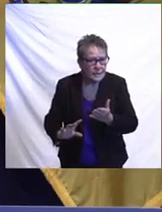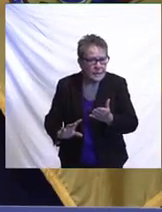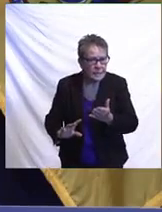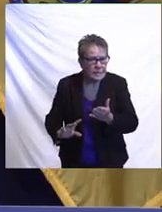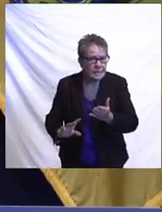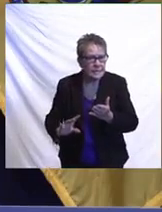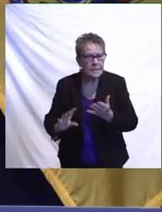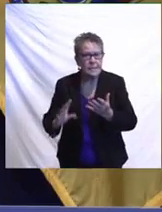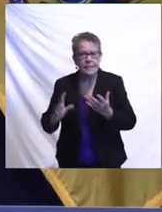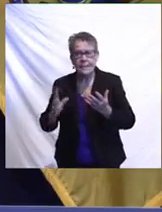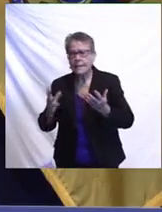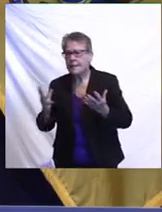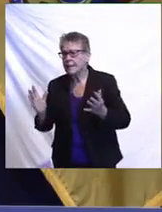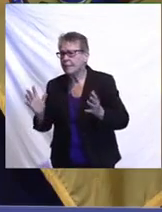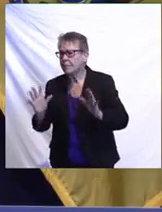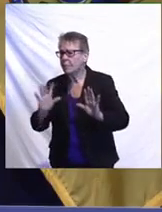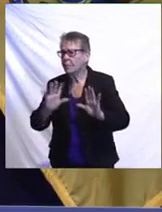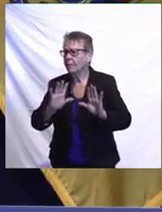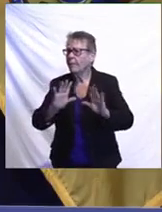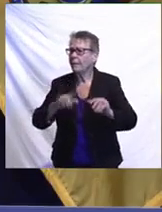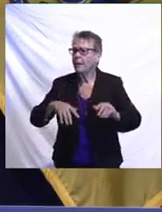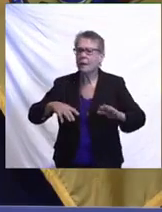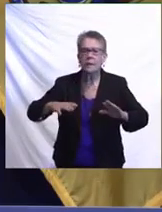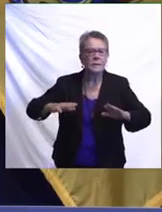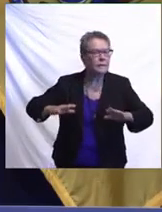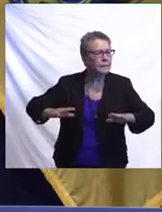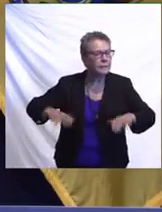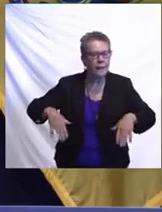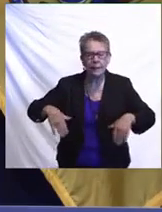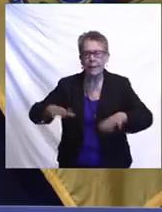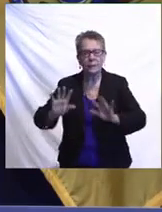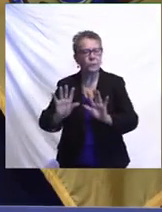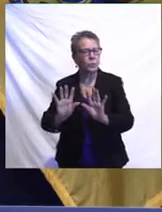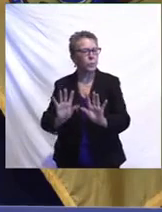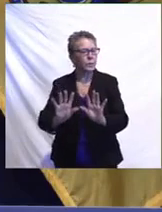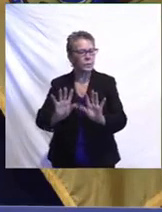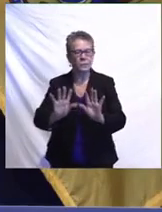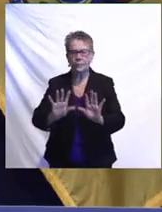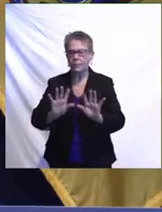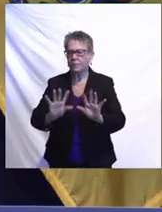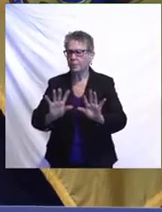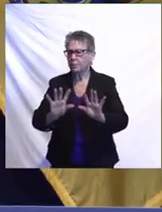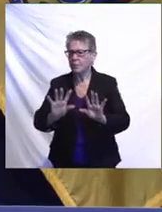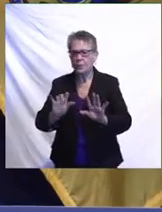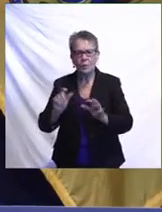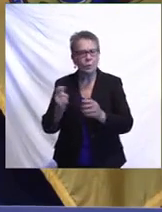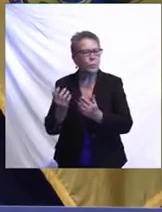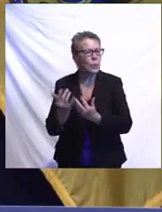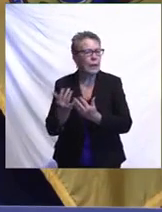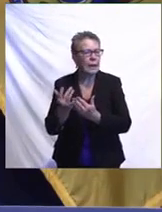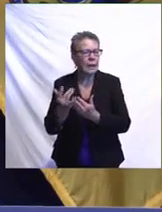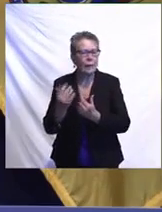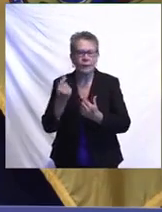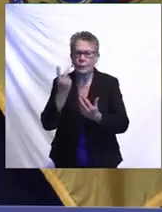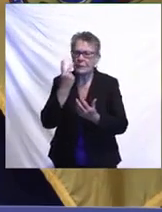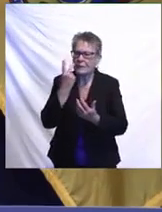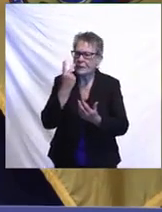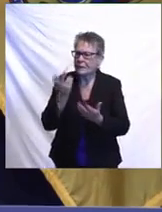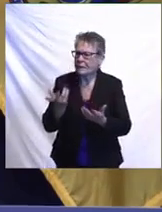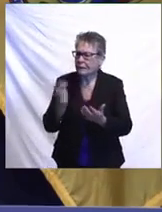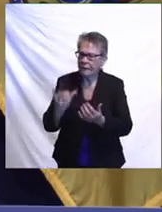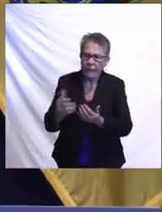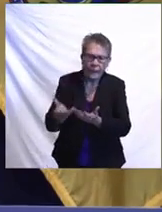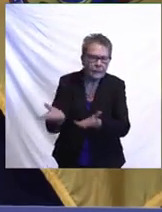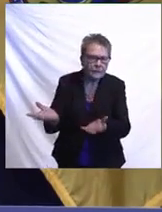Not yet. It's a good question, but it's in the list of questions that we just have to sort of bear with each other here over the next number of